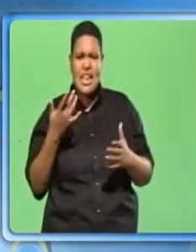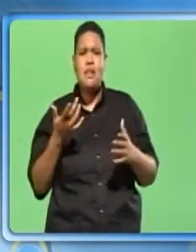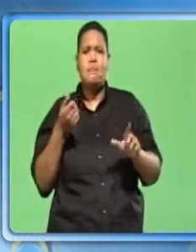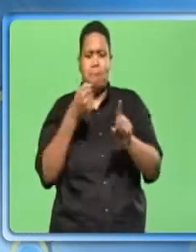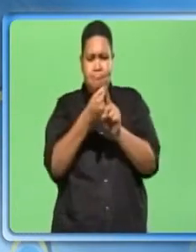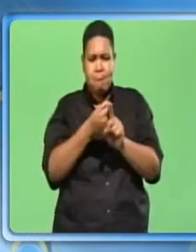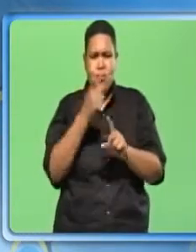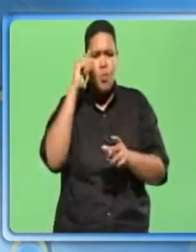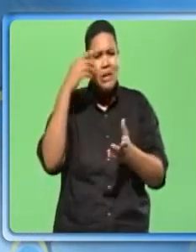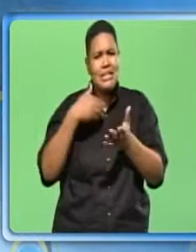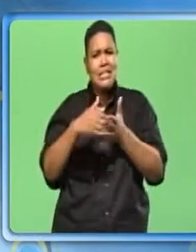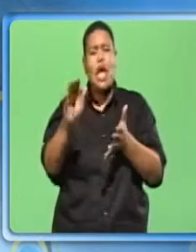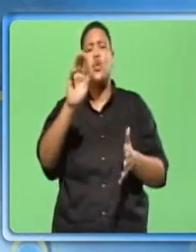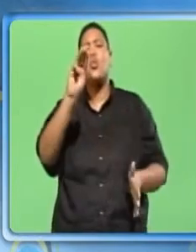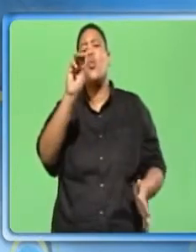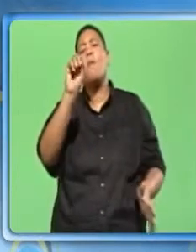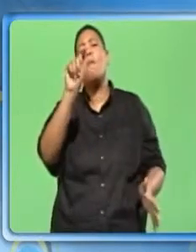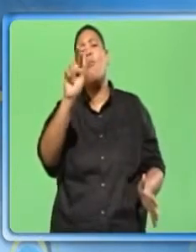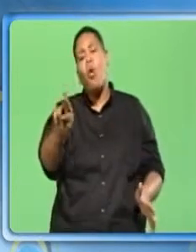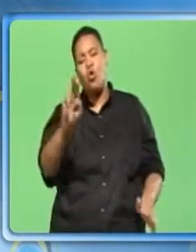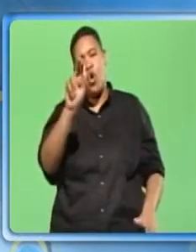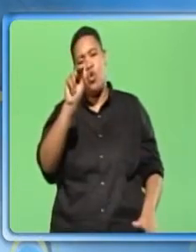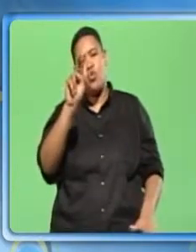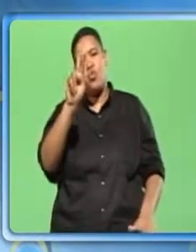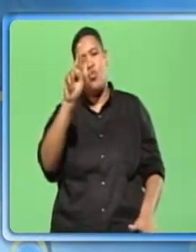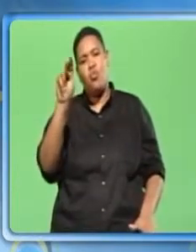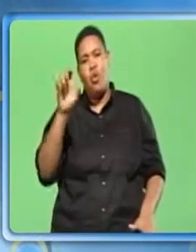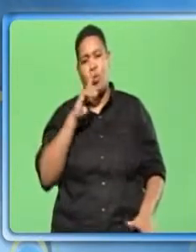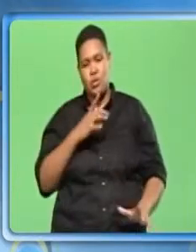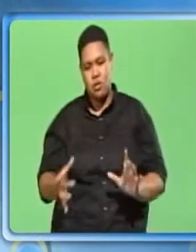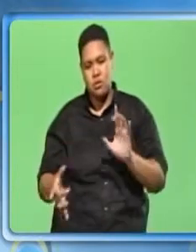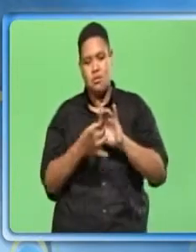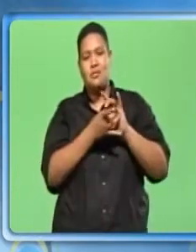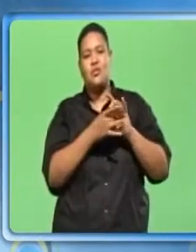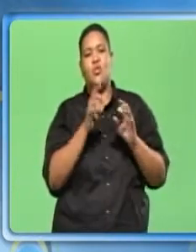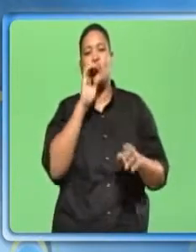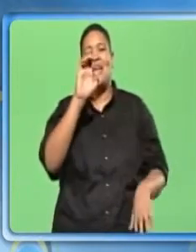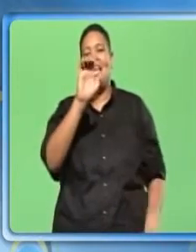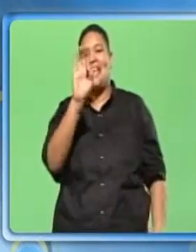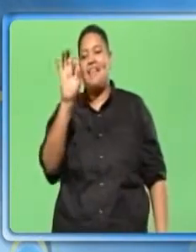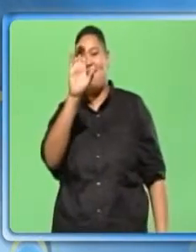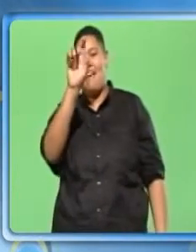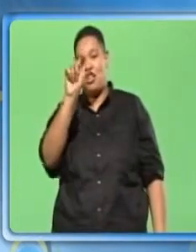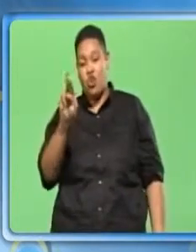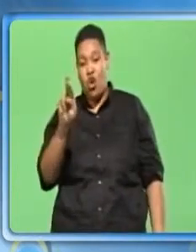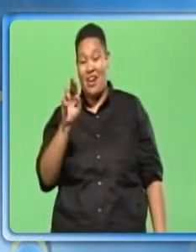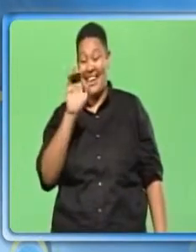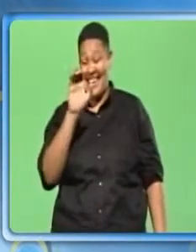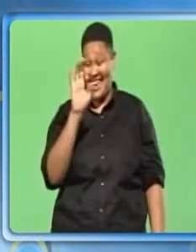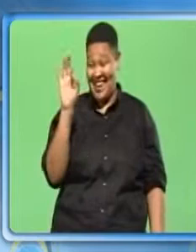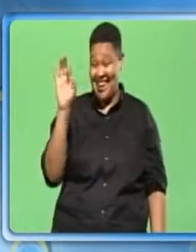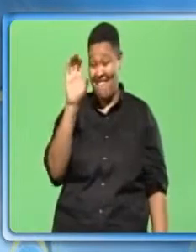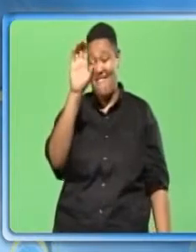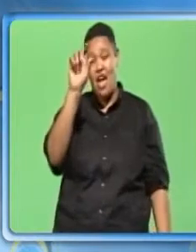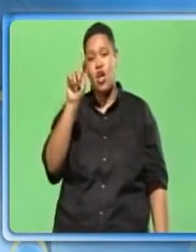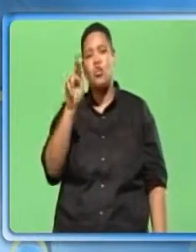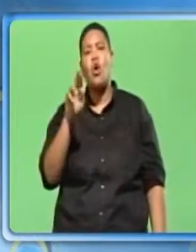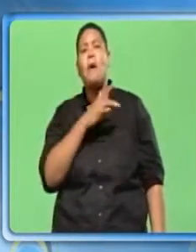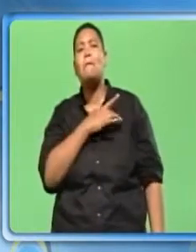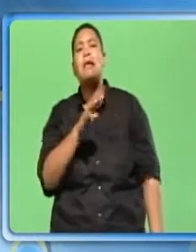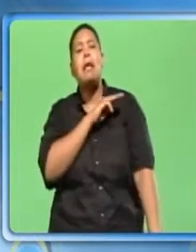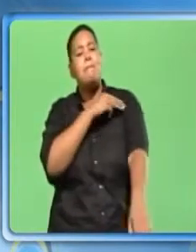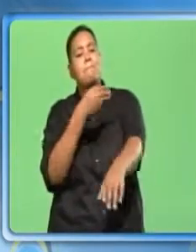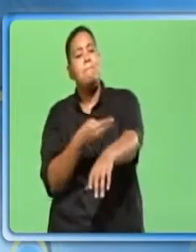are sent to the motor neuron, which is attached to the effector. The effector is usually a muscle